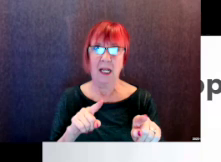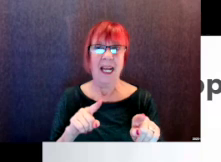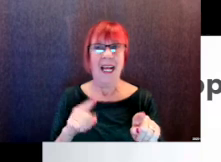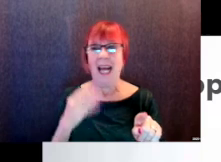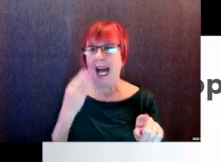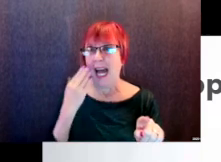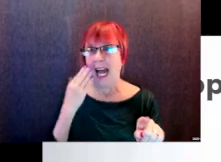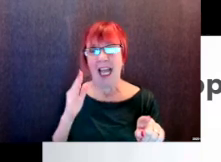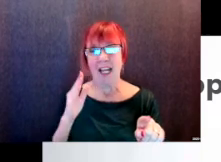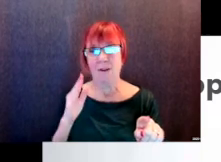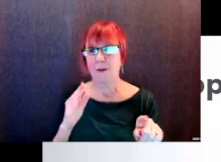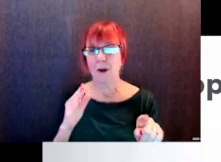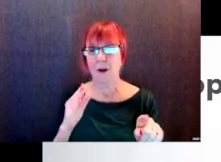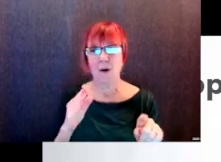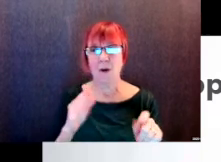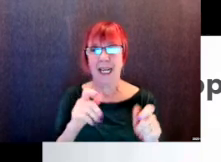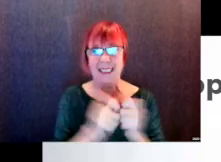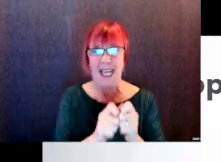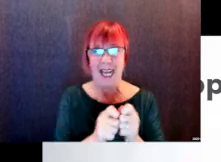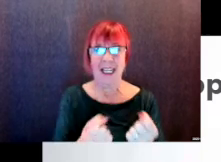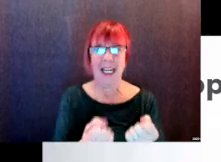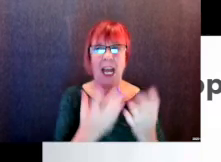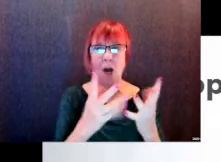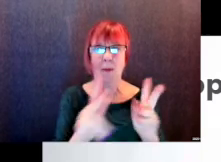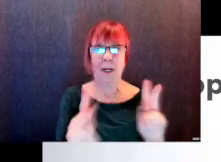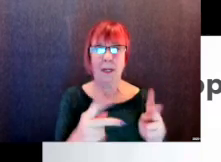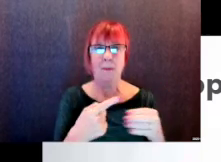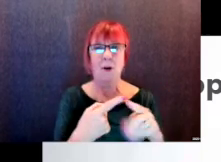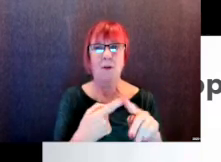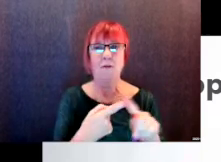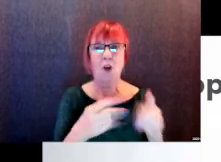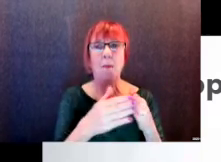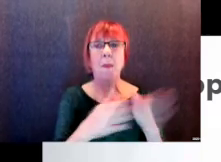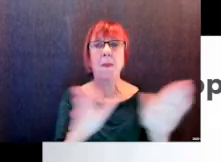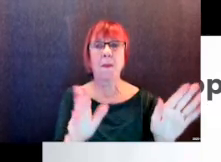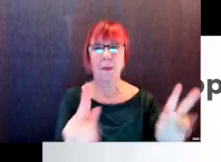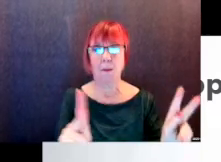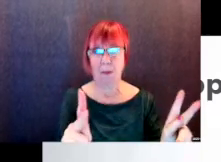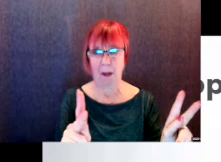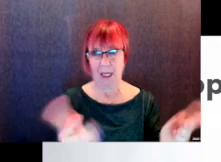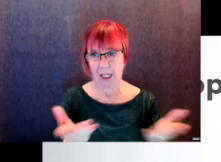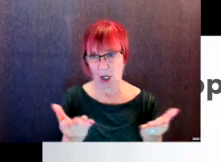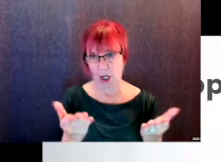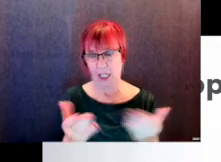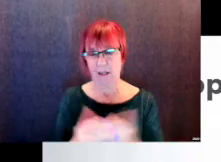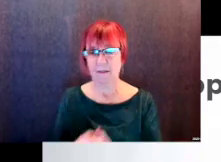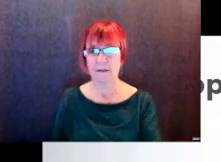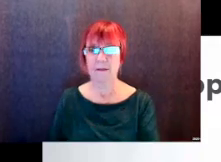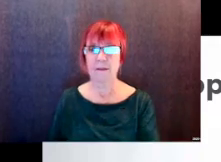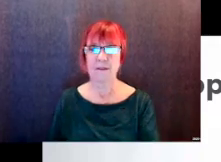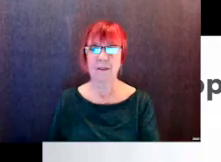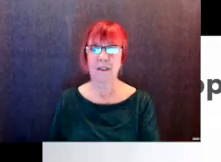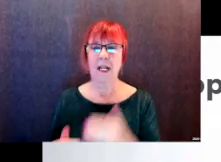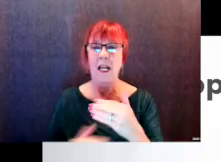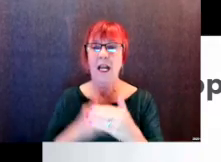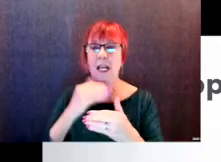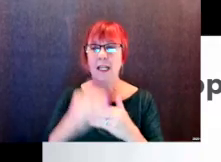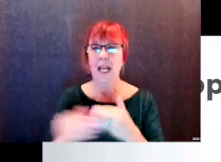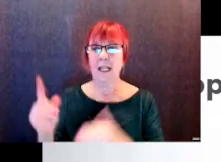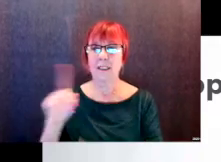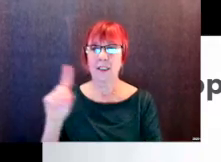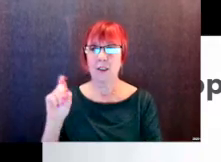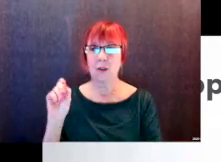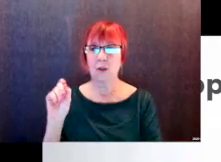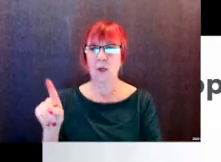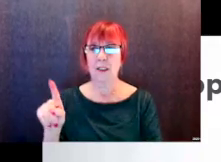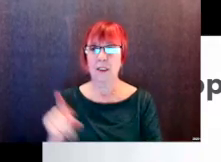And again, you might want to consider sharing your thoughts, comments, questions during our discussion if